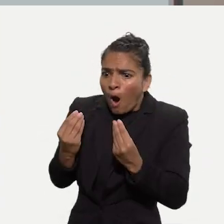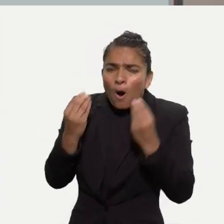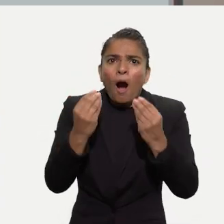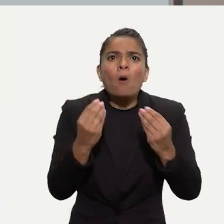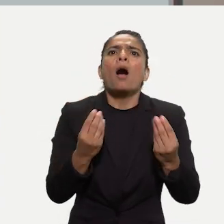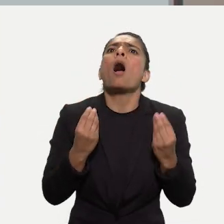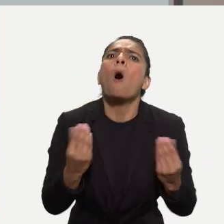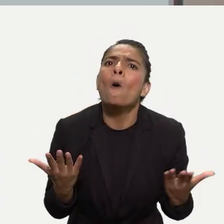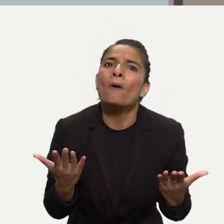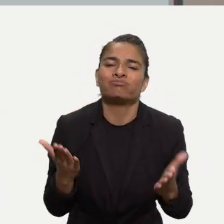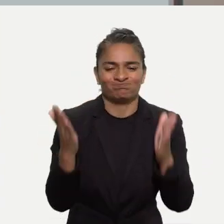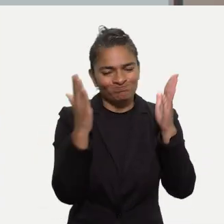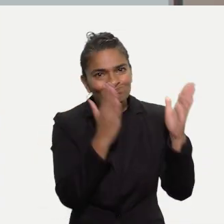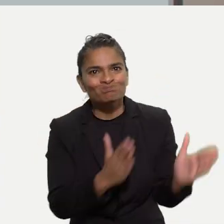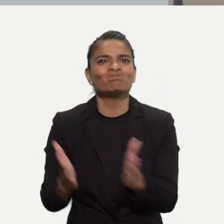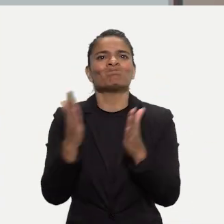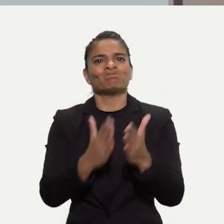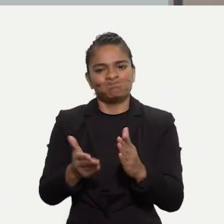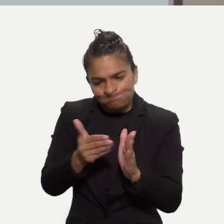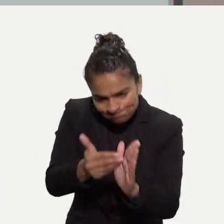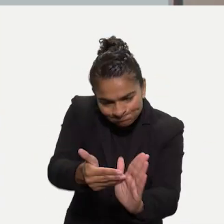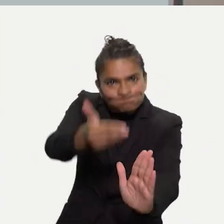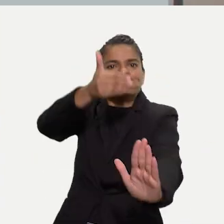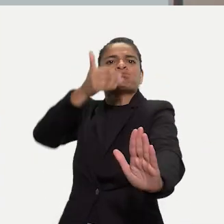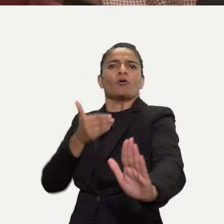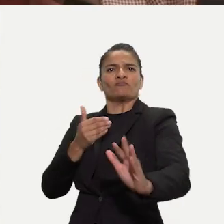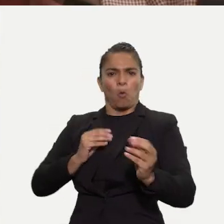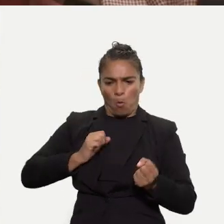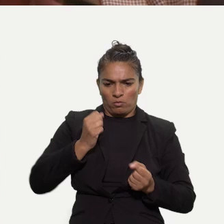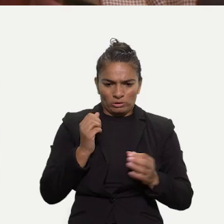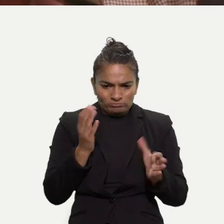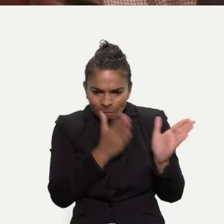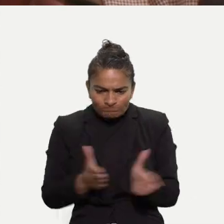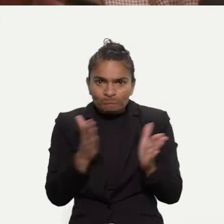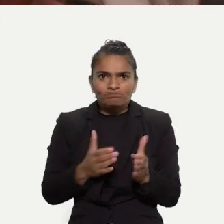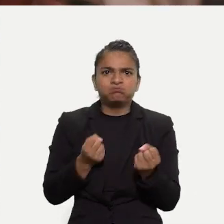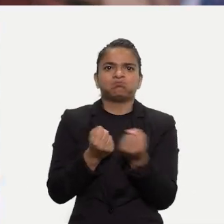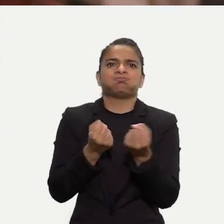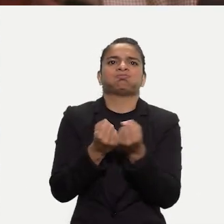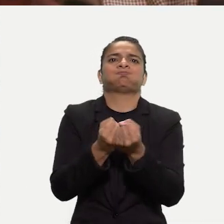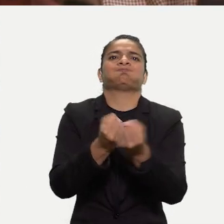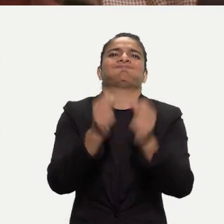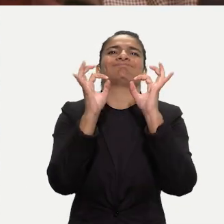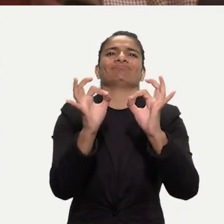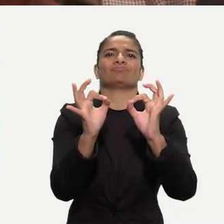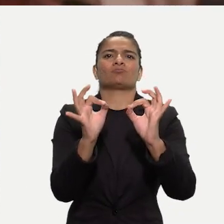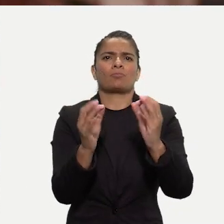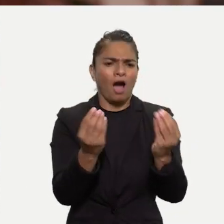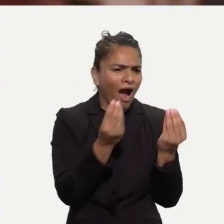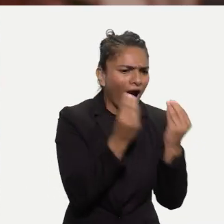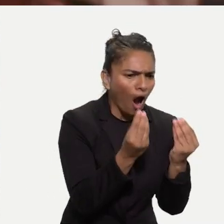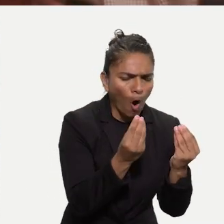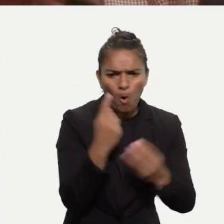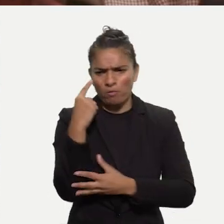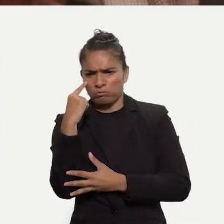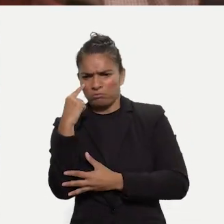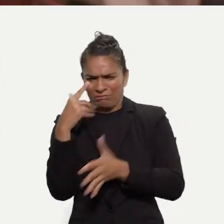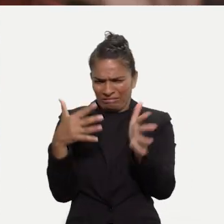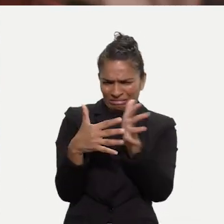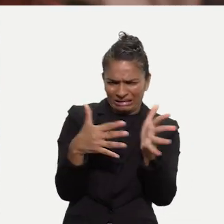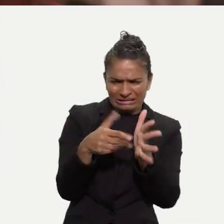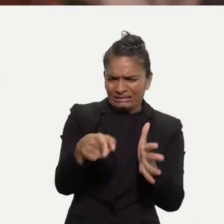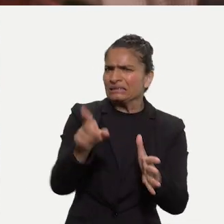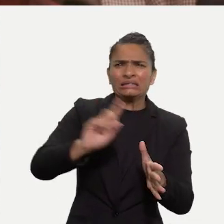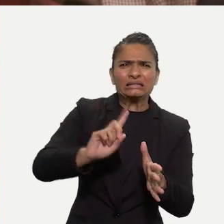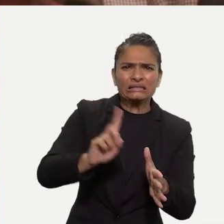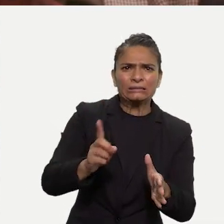changing the thinking from prevention, from response to prevention. How do they do this? So this is why the MCR 2030 is